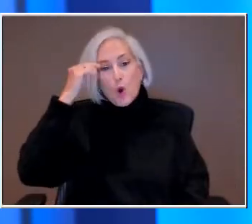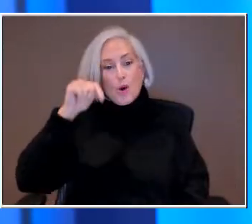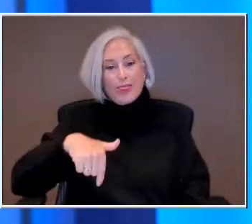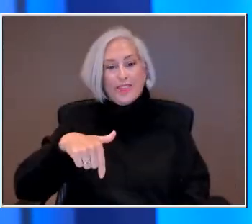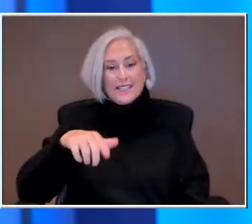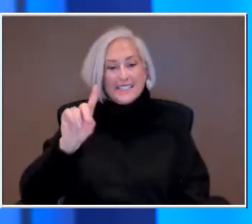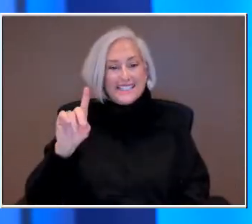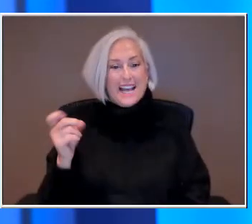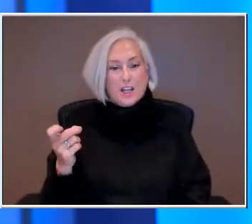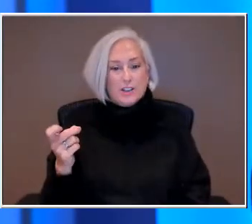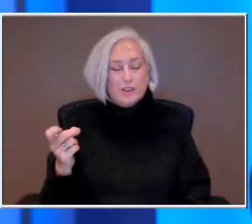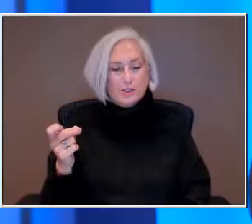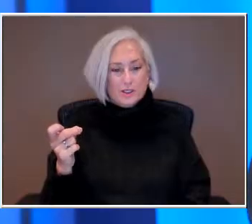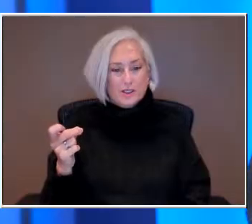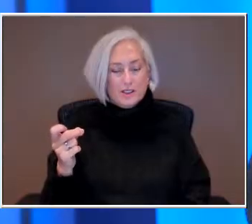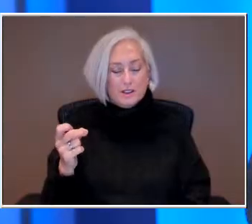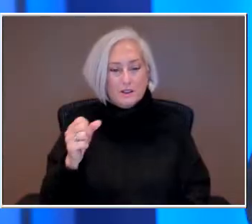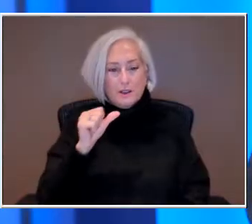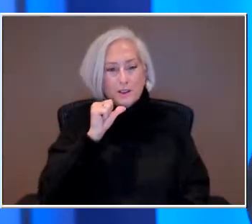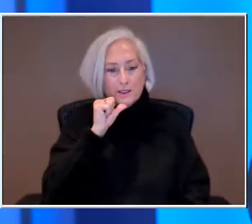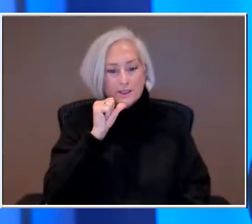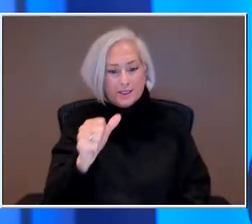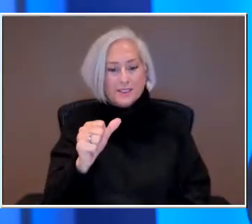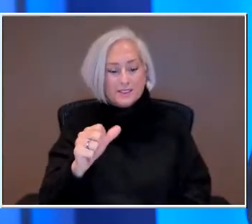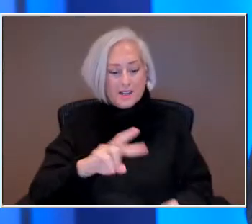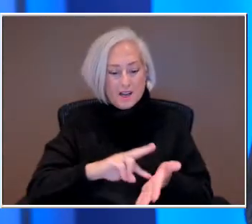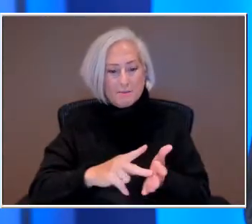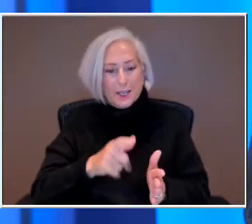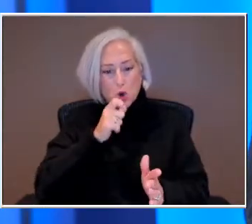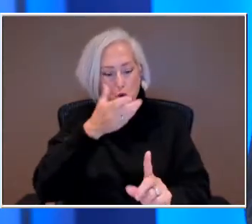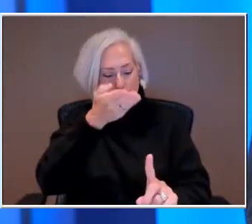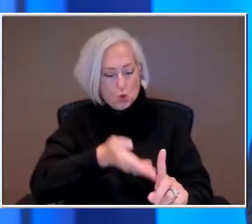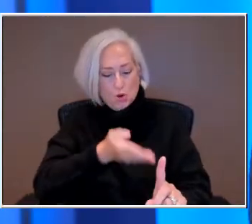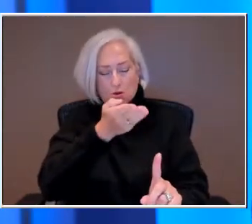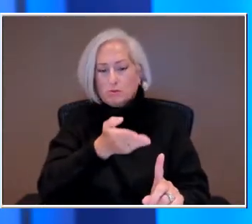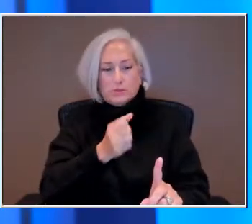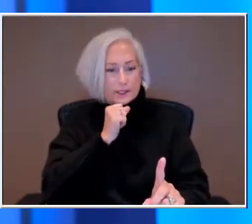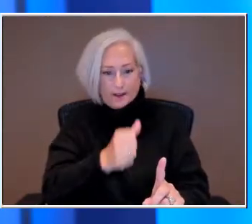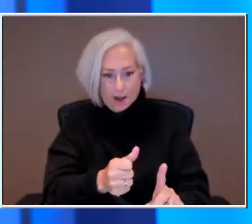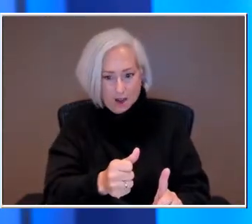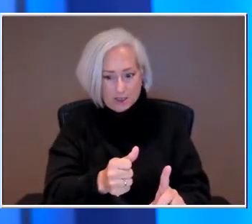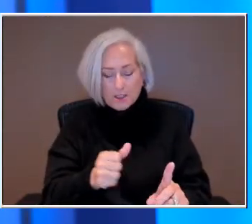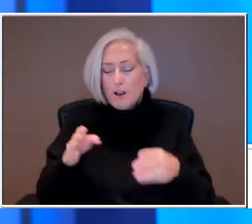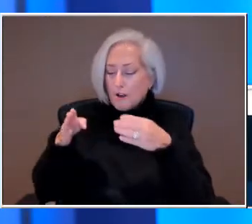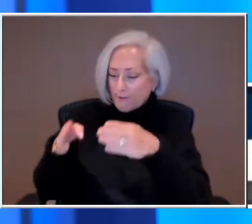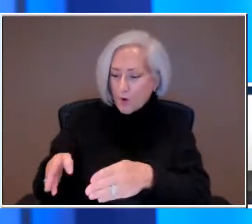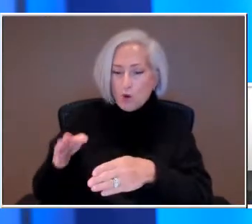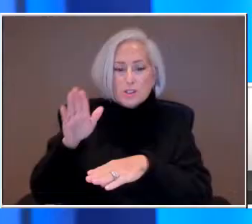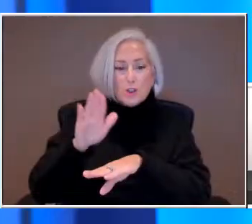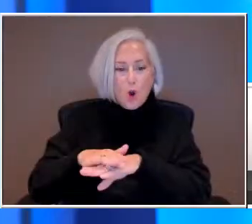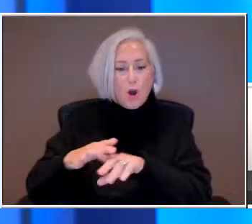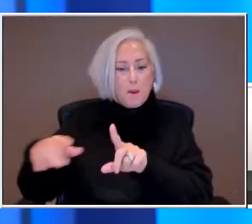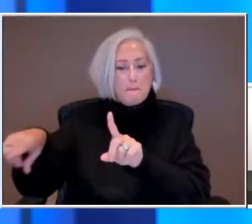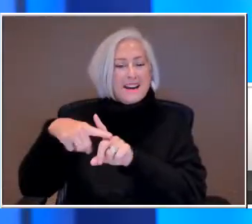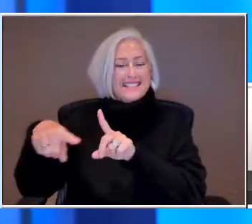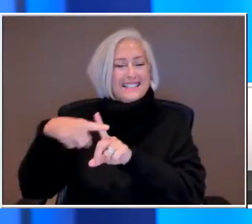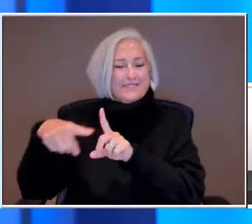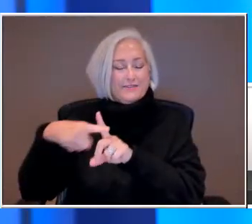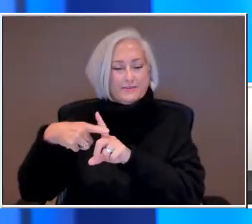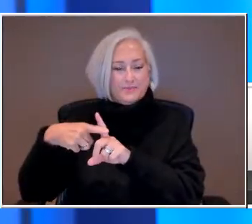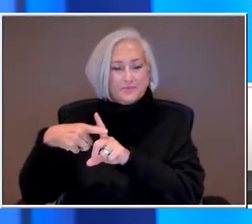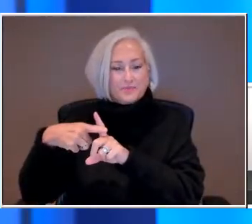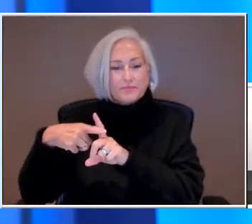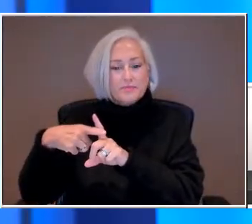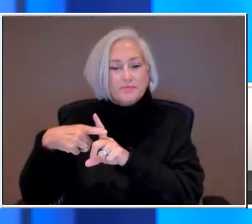not define you. I want you to focus on the positives. I want you to know that